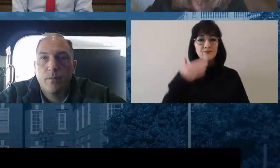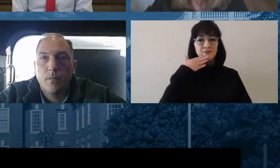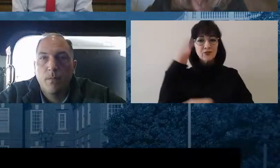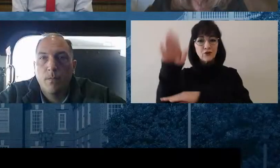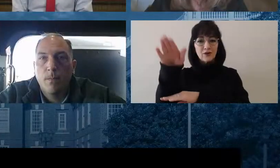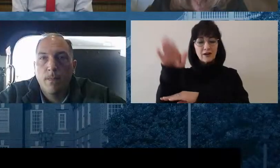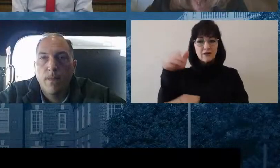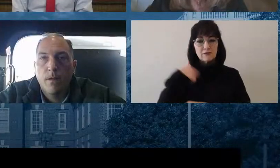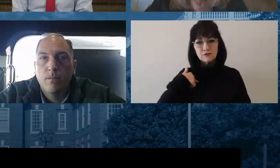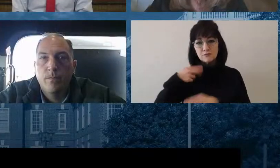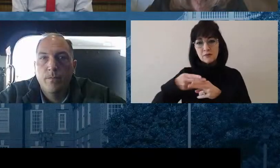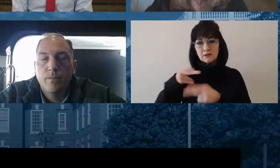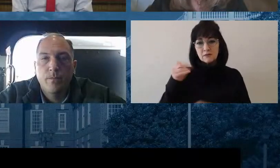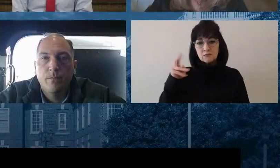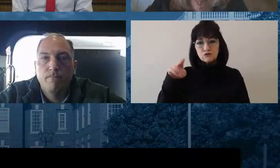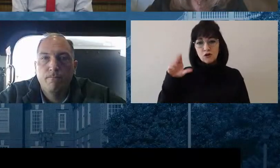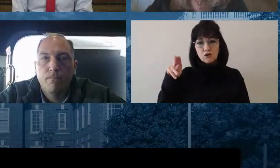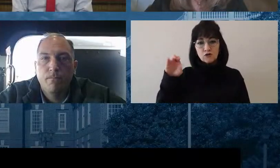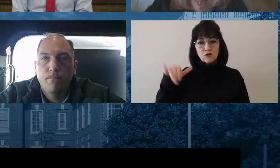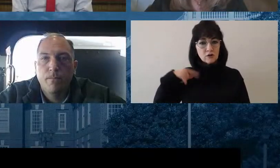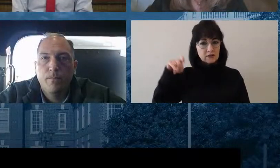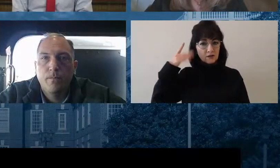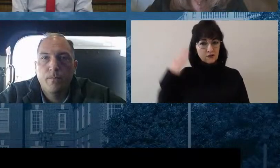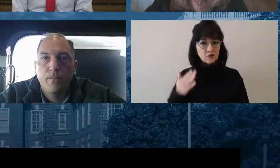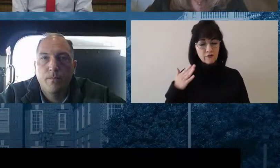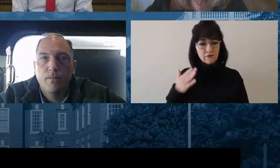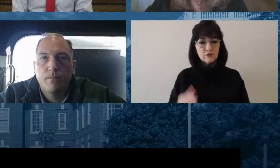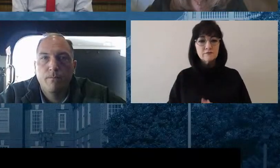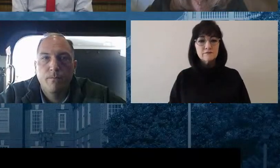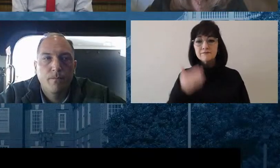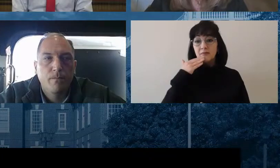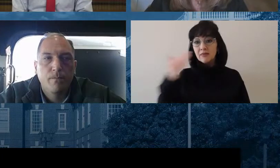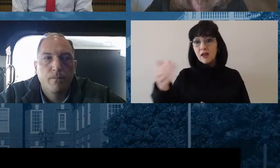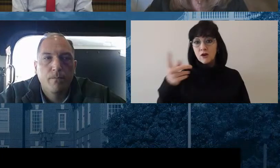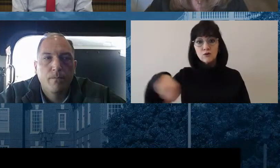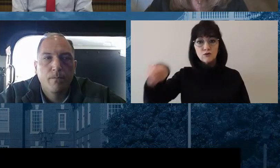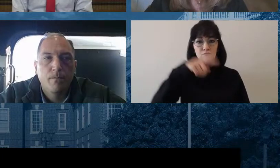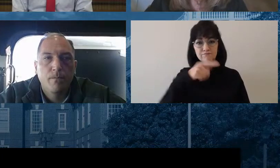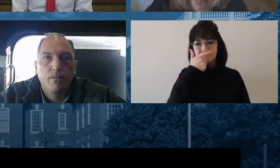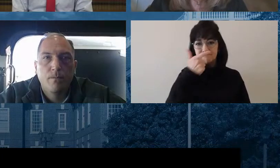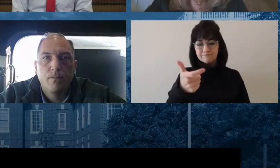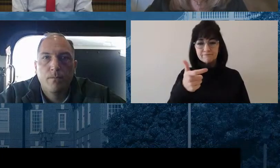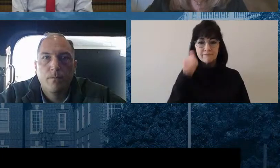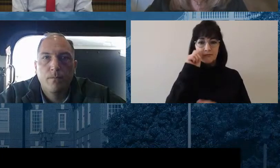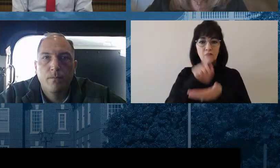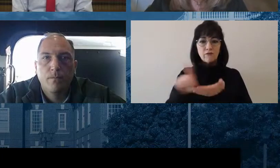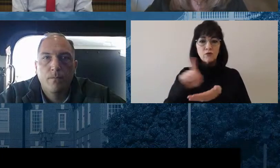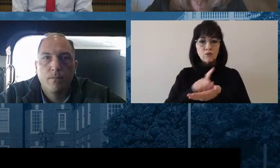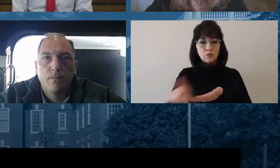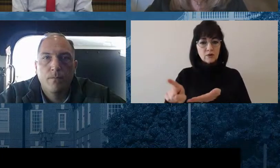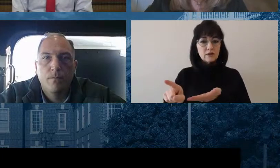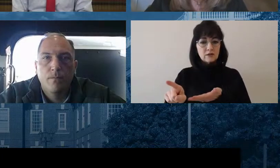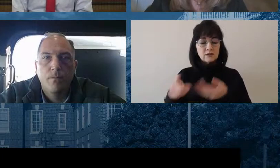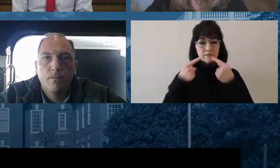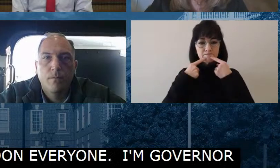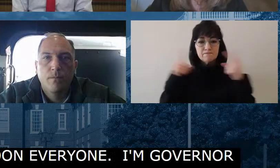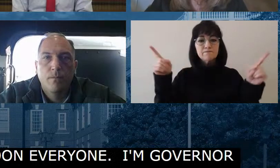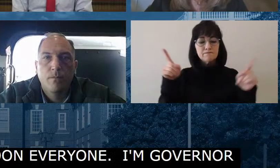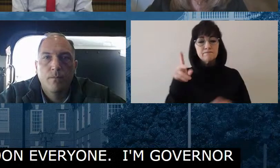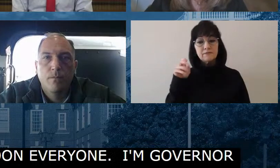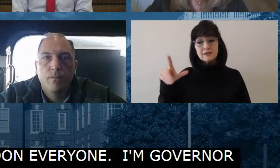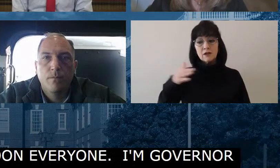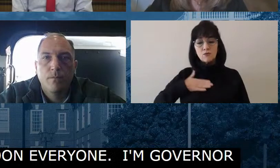Everyone, I'm Governor John Carney. Thank you for joining us for our weekly press conference on Delaware's response to